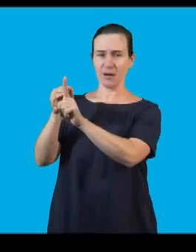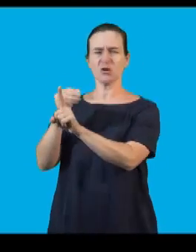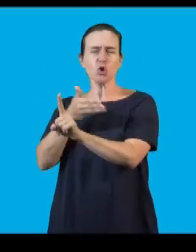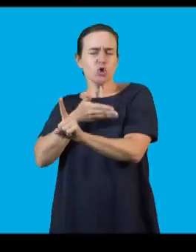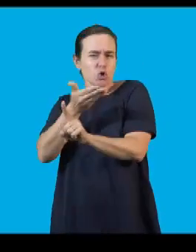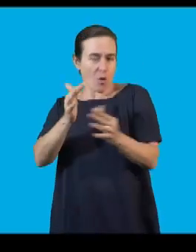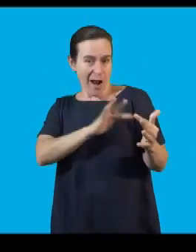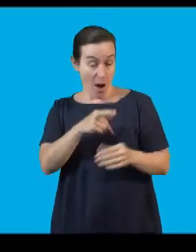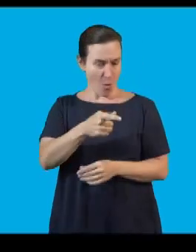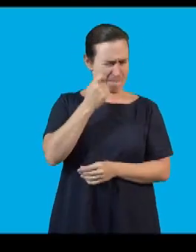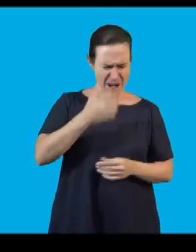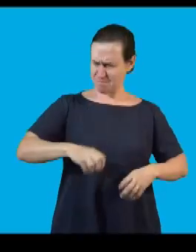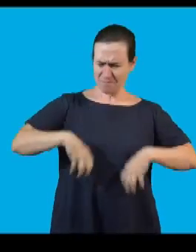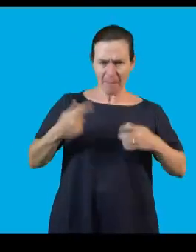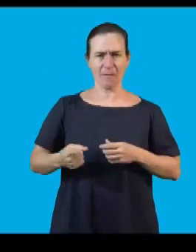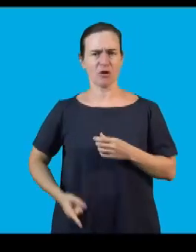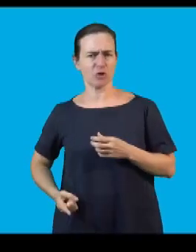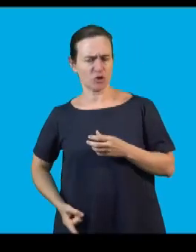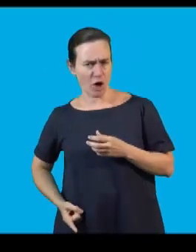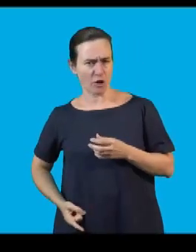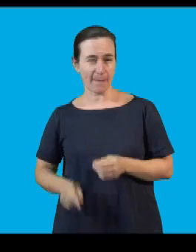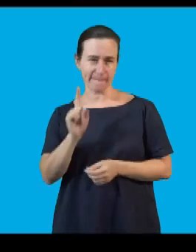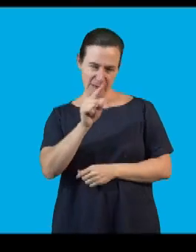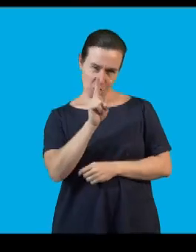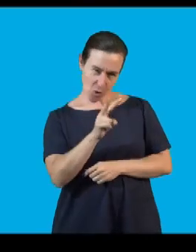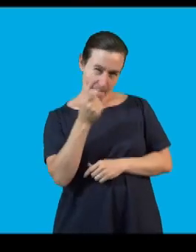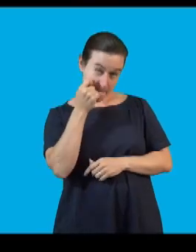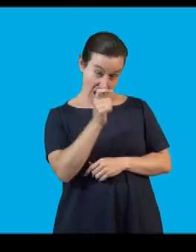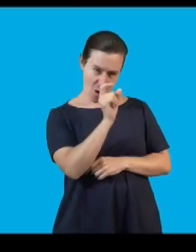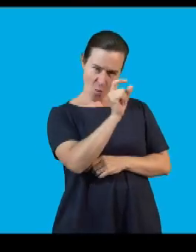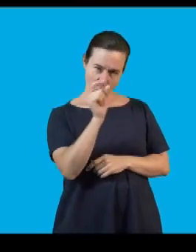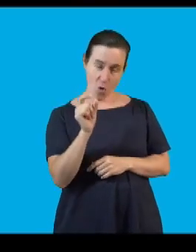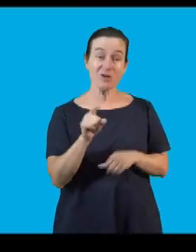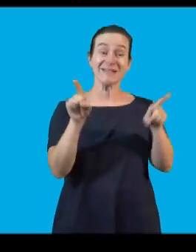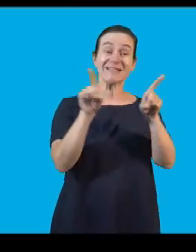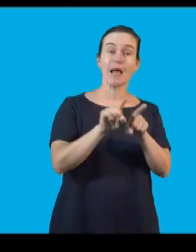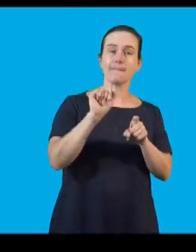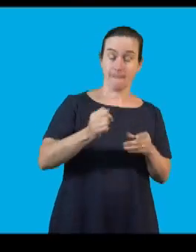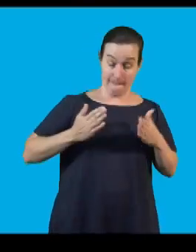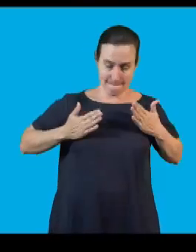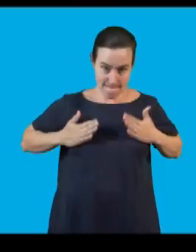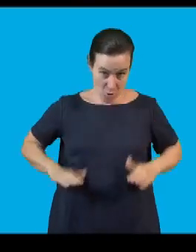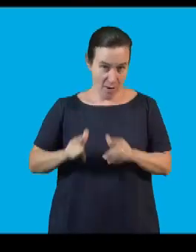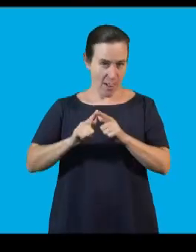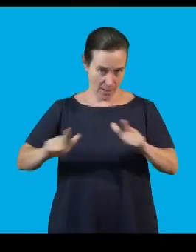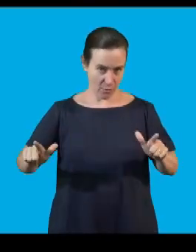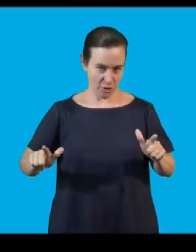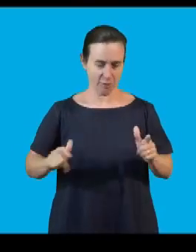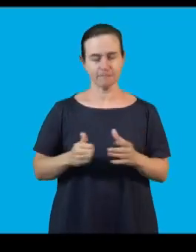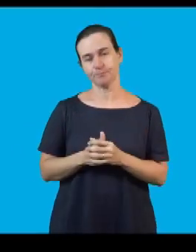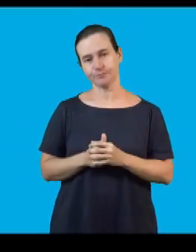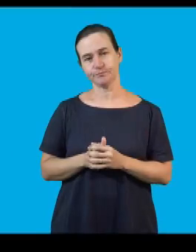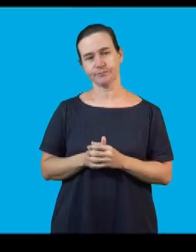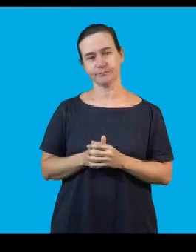the man is angry with his dog? In your answer, consider both the man's words as well as his body language,